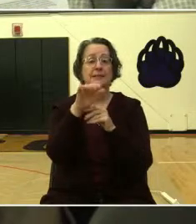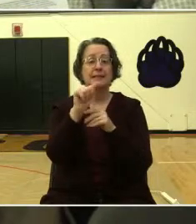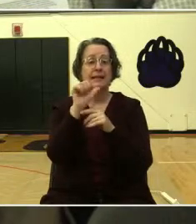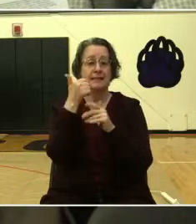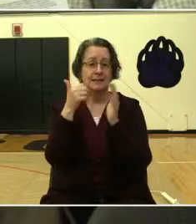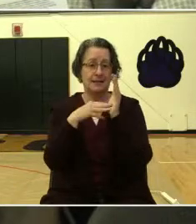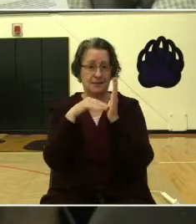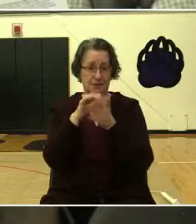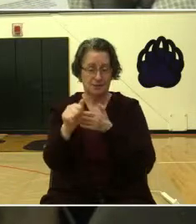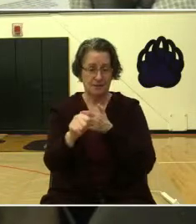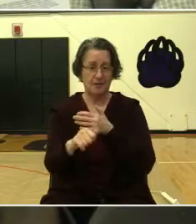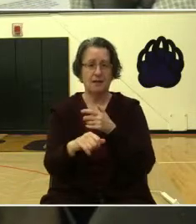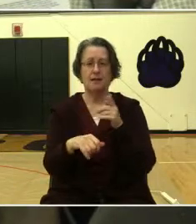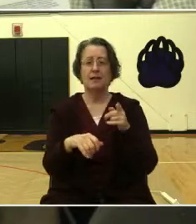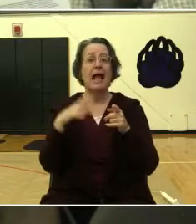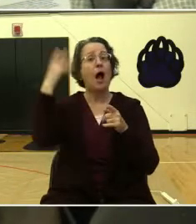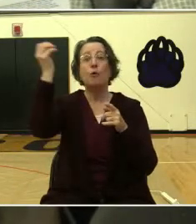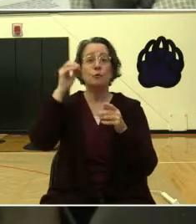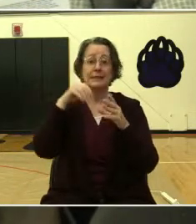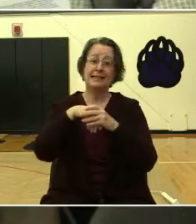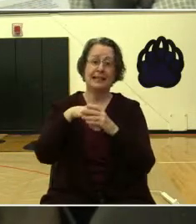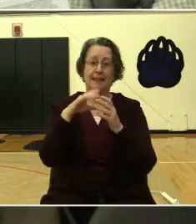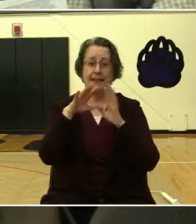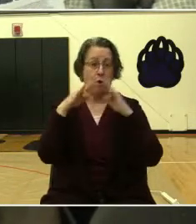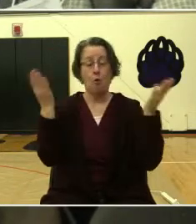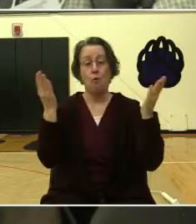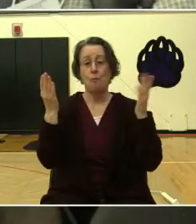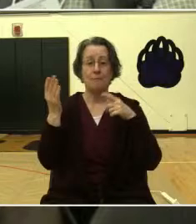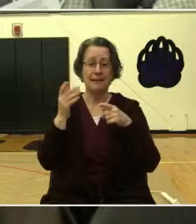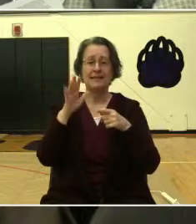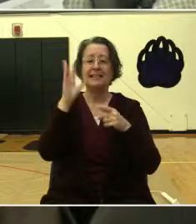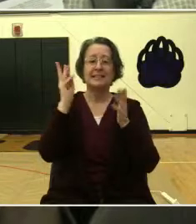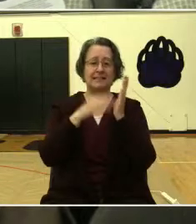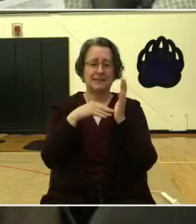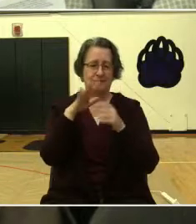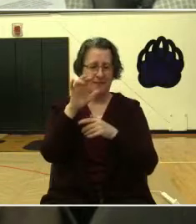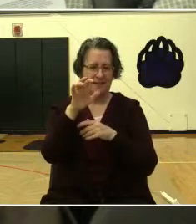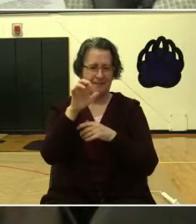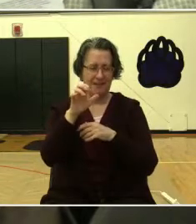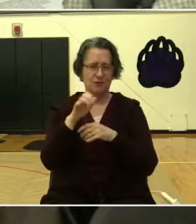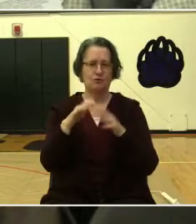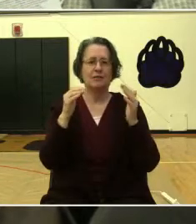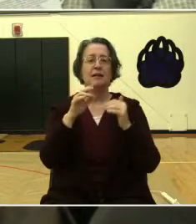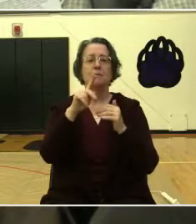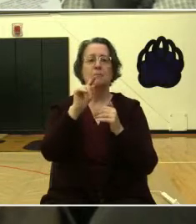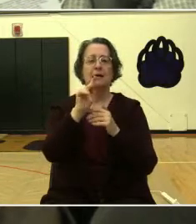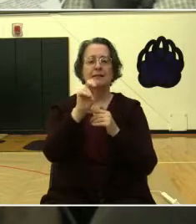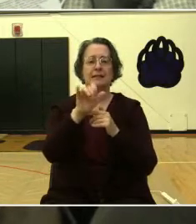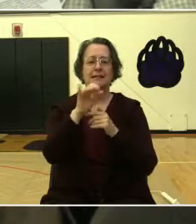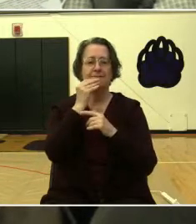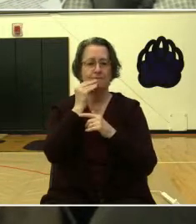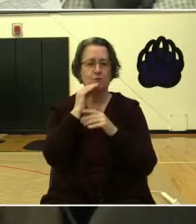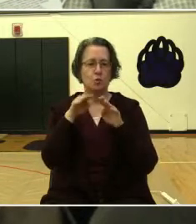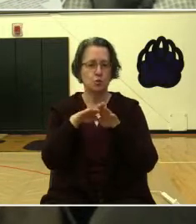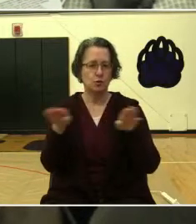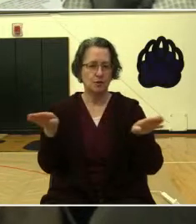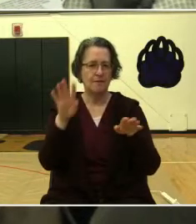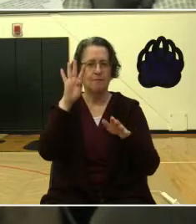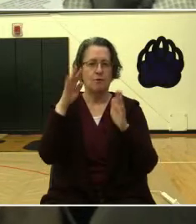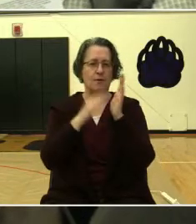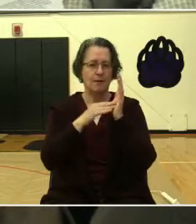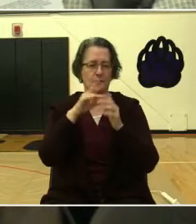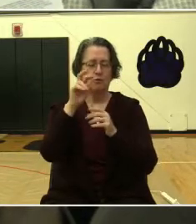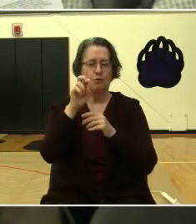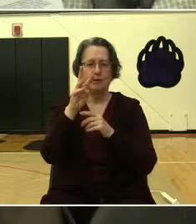$10,000 out in the open $16,500 Putney Food Shelf $4,260